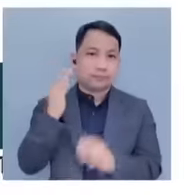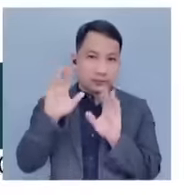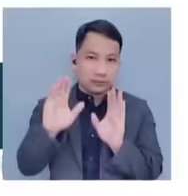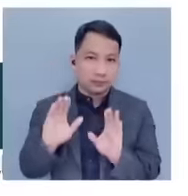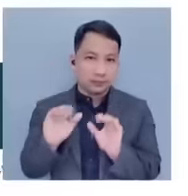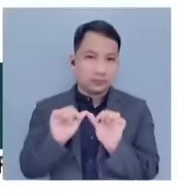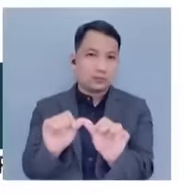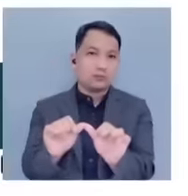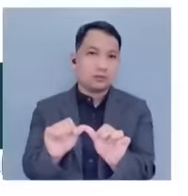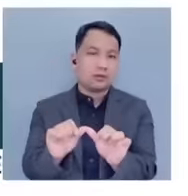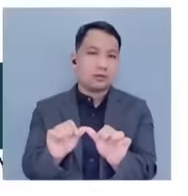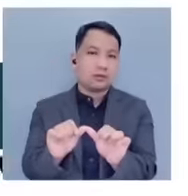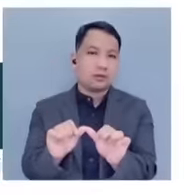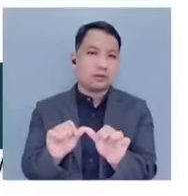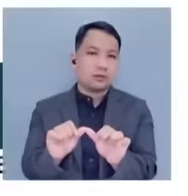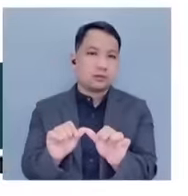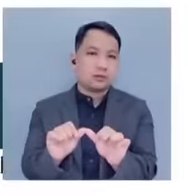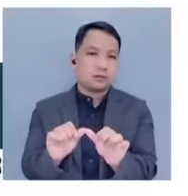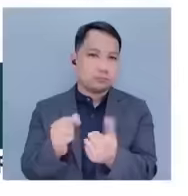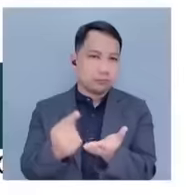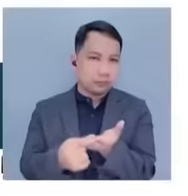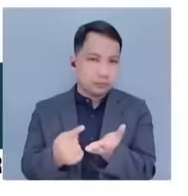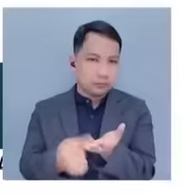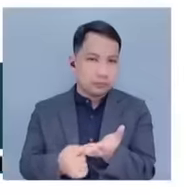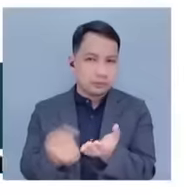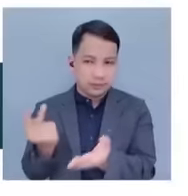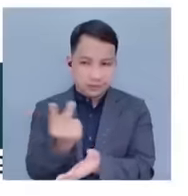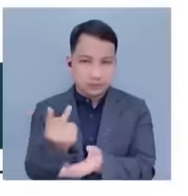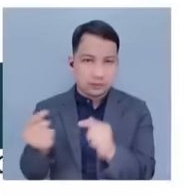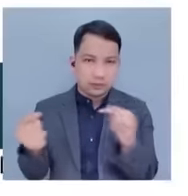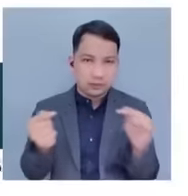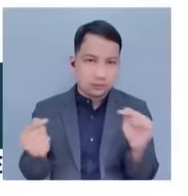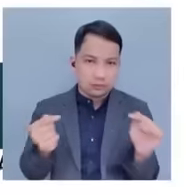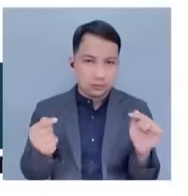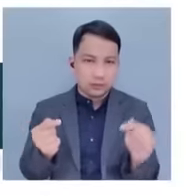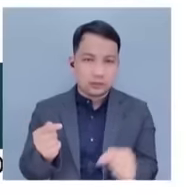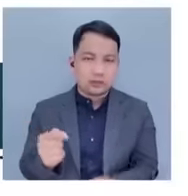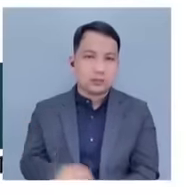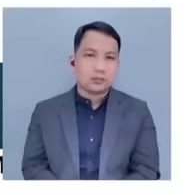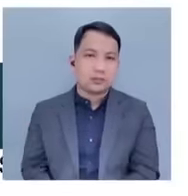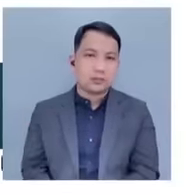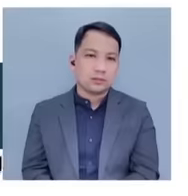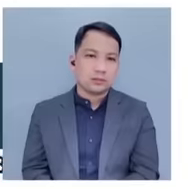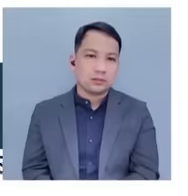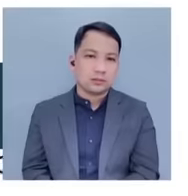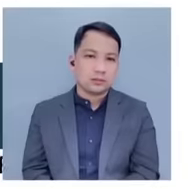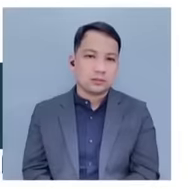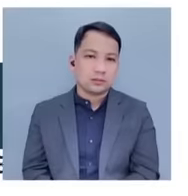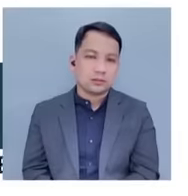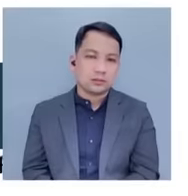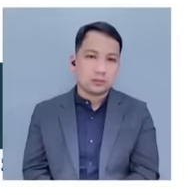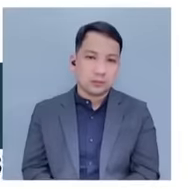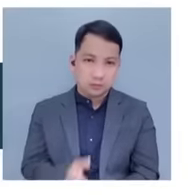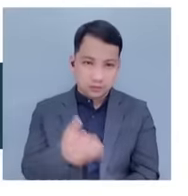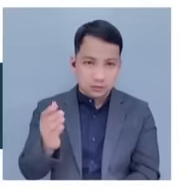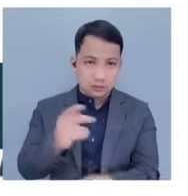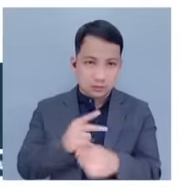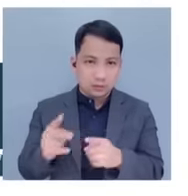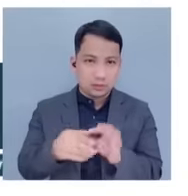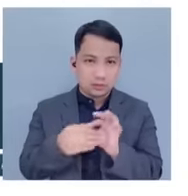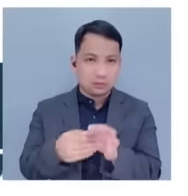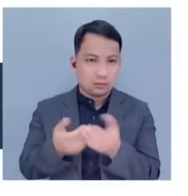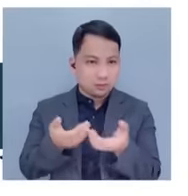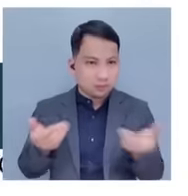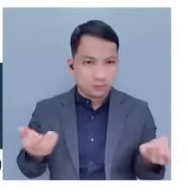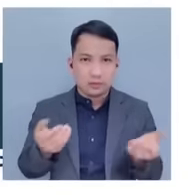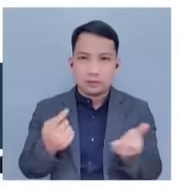continuing rhetoric from both sides. Mm-hmm. And finally, Professor, you know, you've got both sides. We talked about